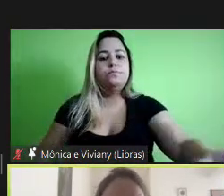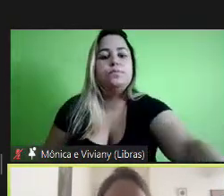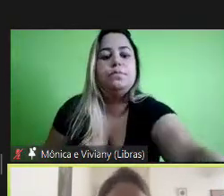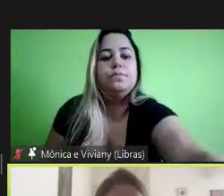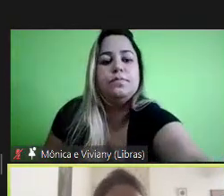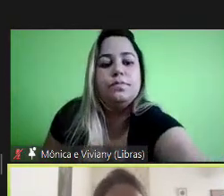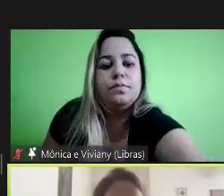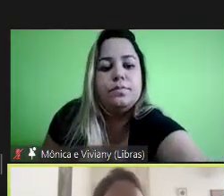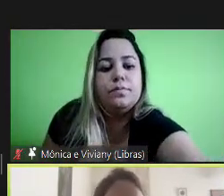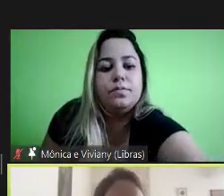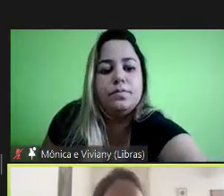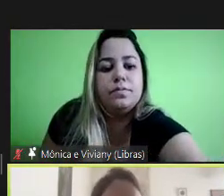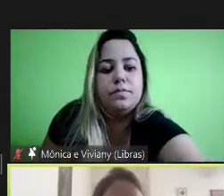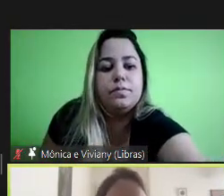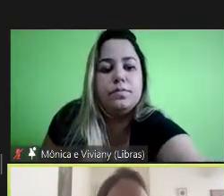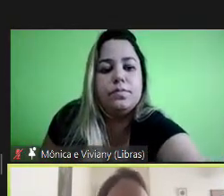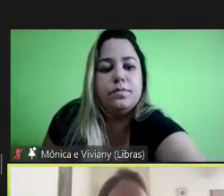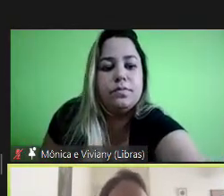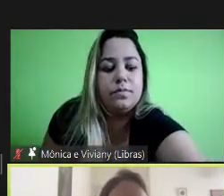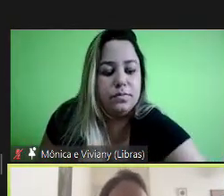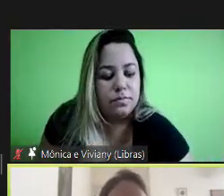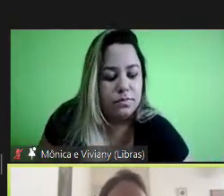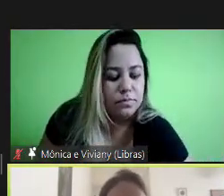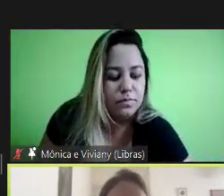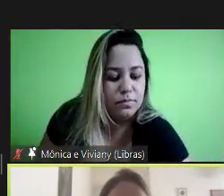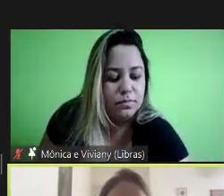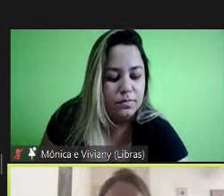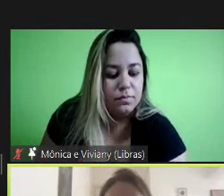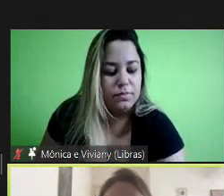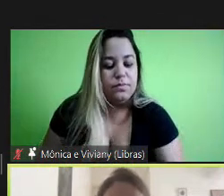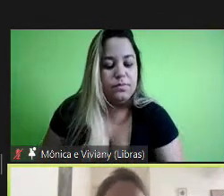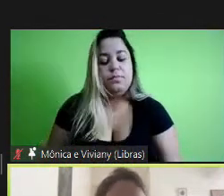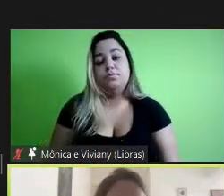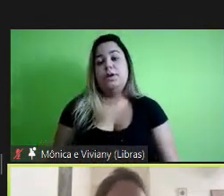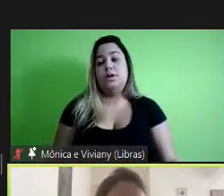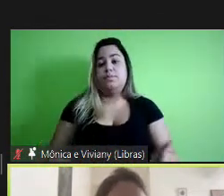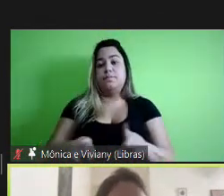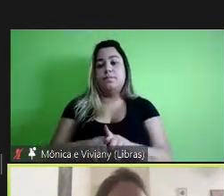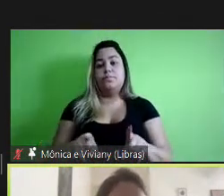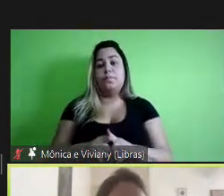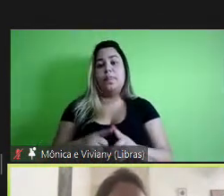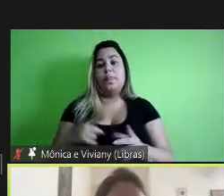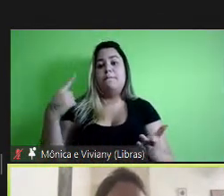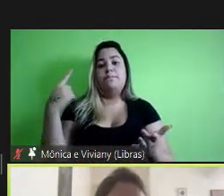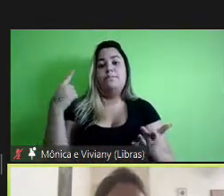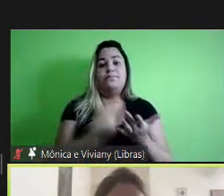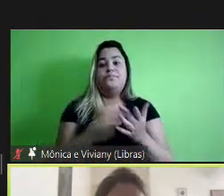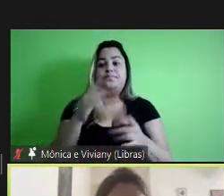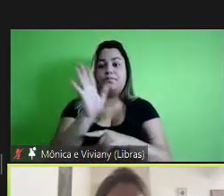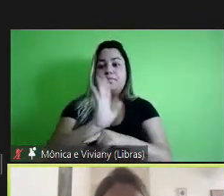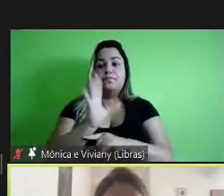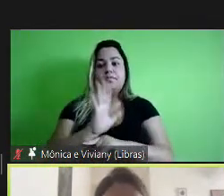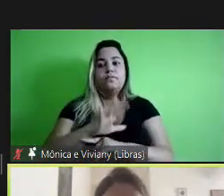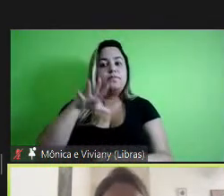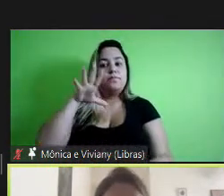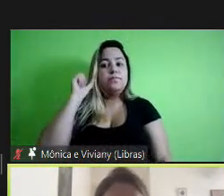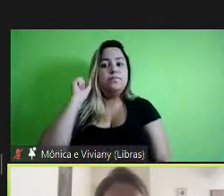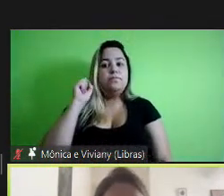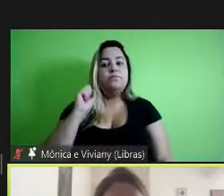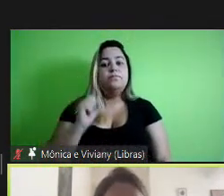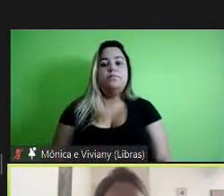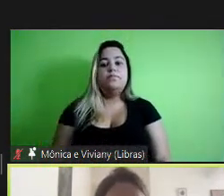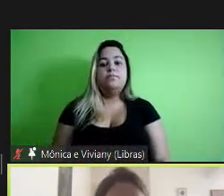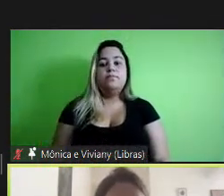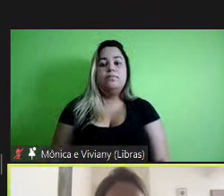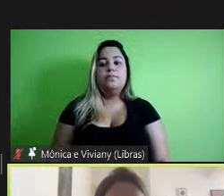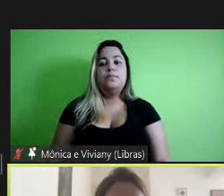to talk about this. I'm going to pass a video to you to watch it. Just confirm if there is a